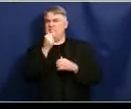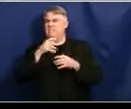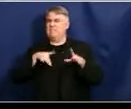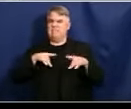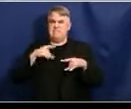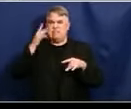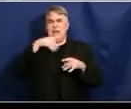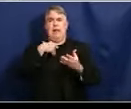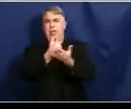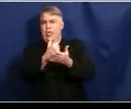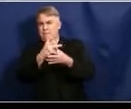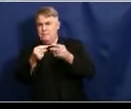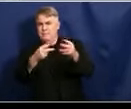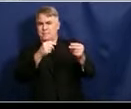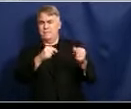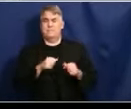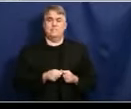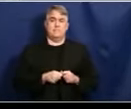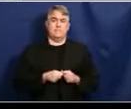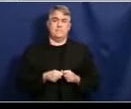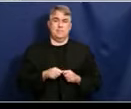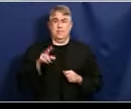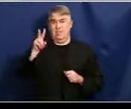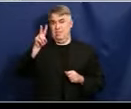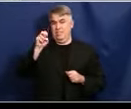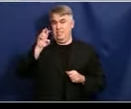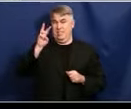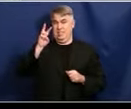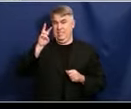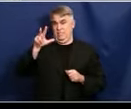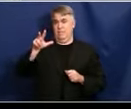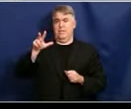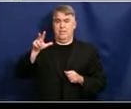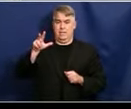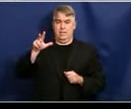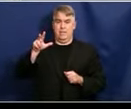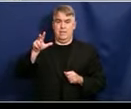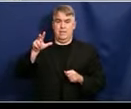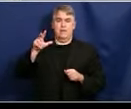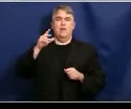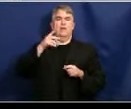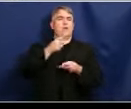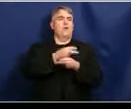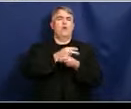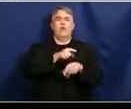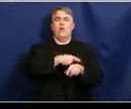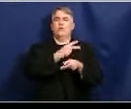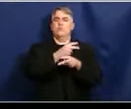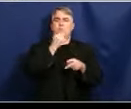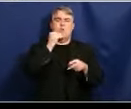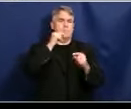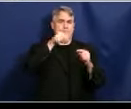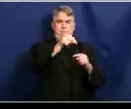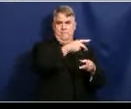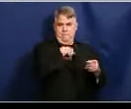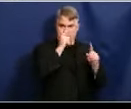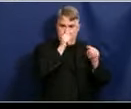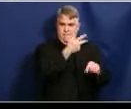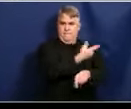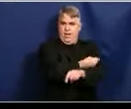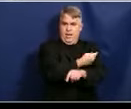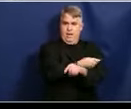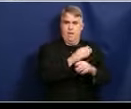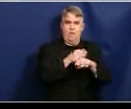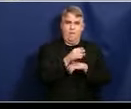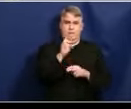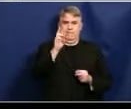to 263 long-term care facilities, and we vaccinated first and second dose nearly 6,000 of some of